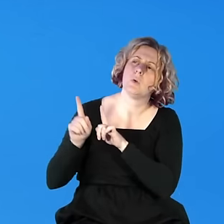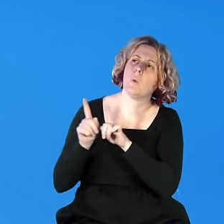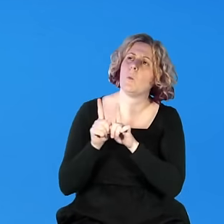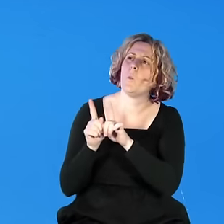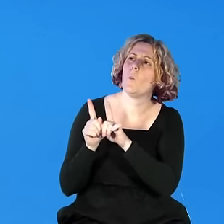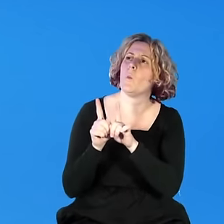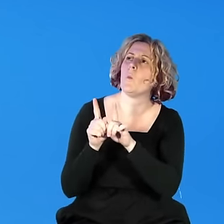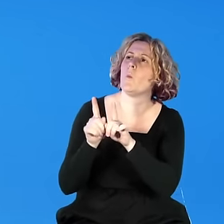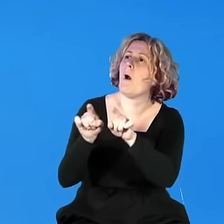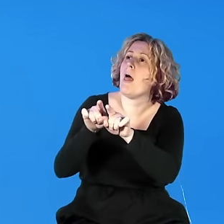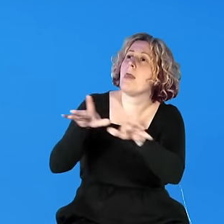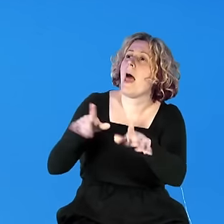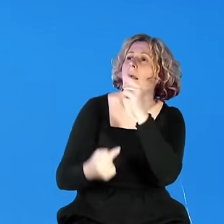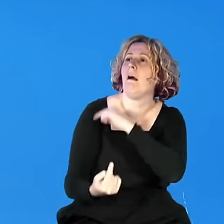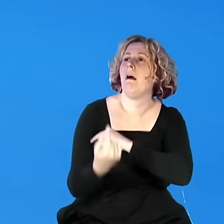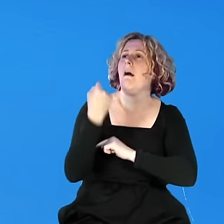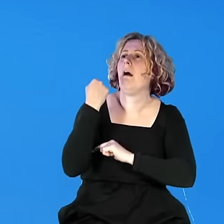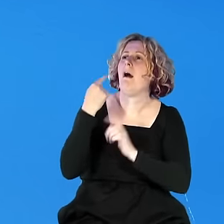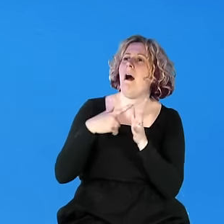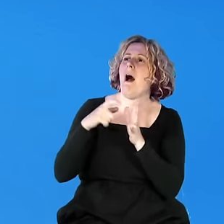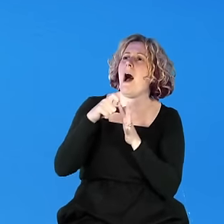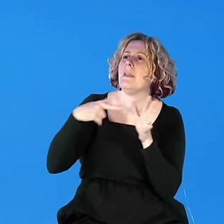Eve did so easily in the Garden of Eden.